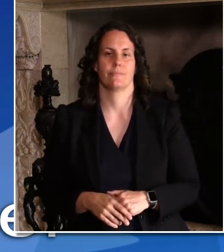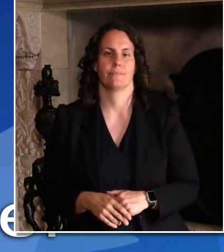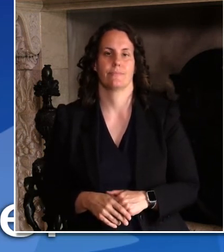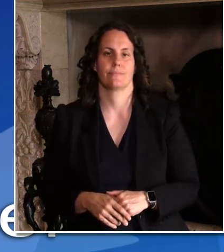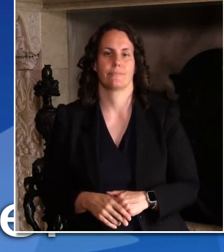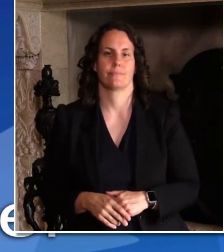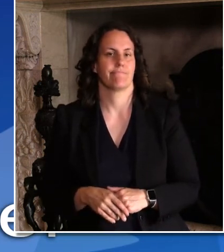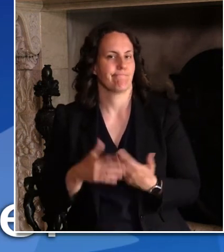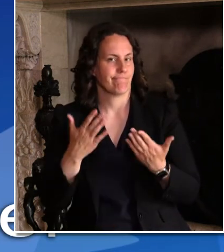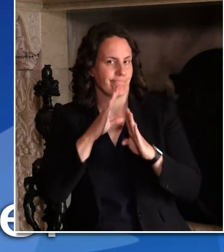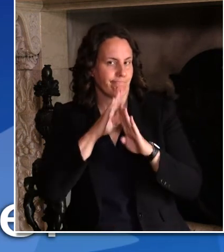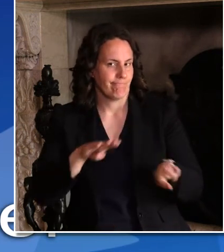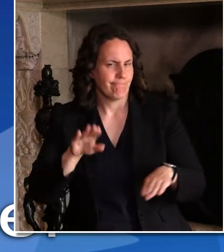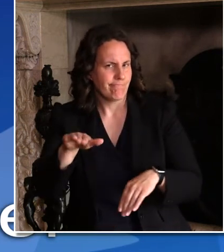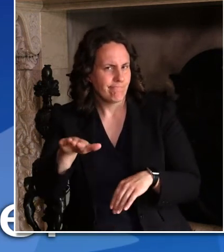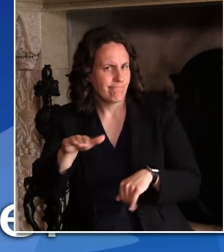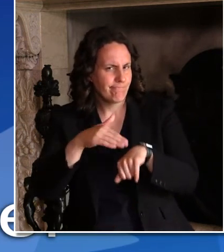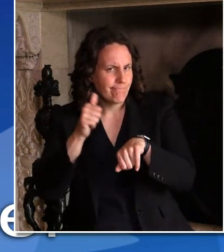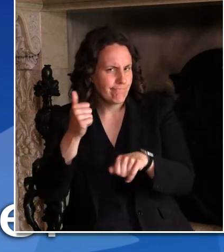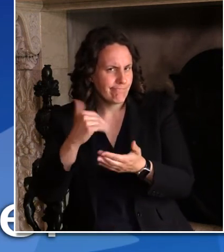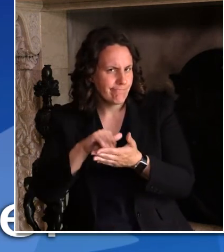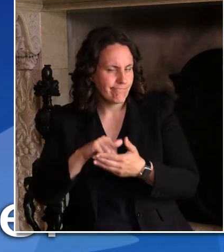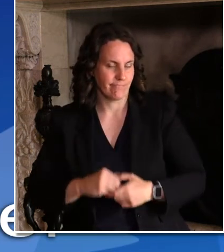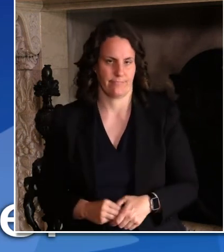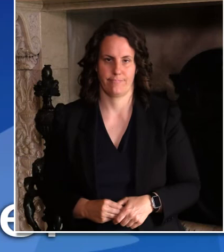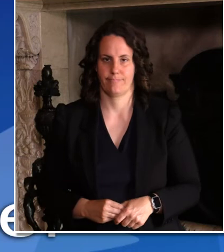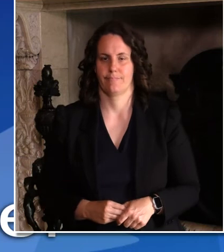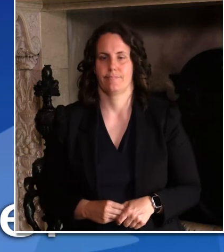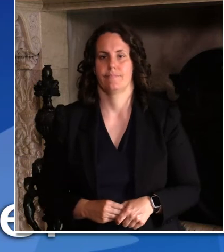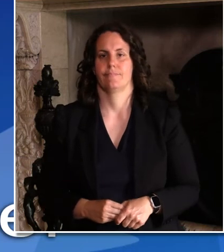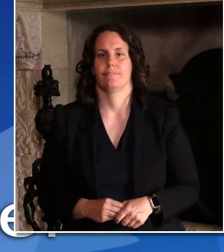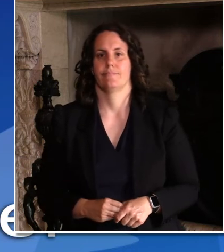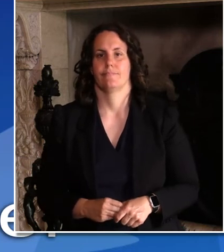Marty Michelson from Milwaukee Public Radio.